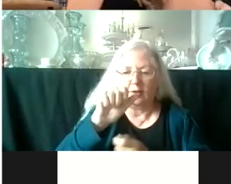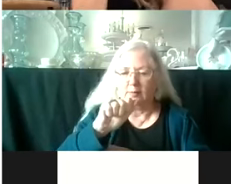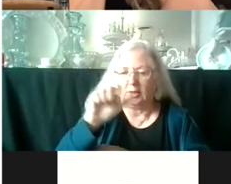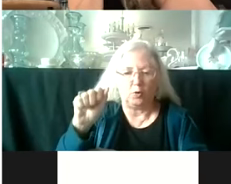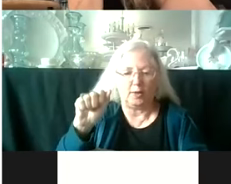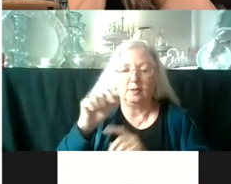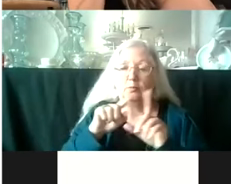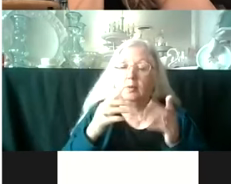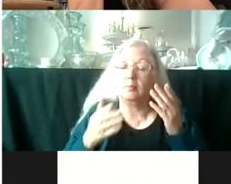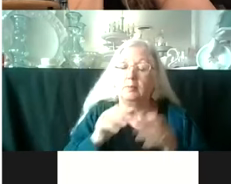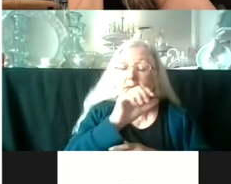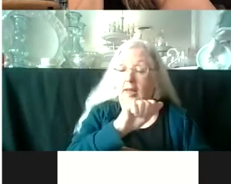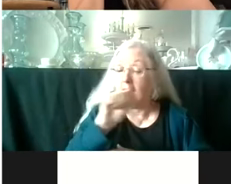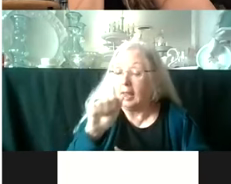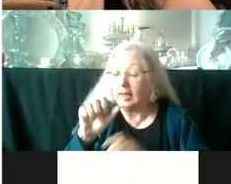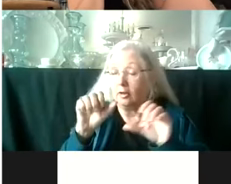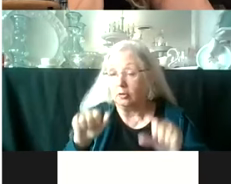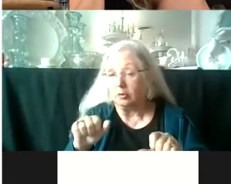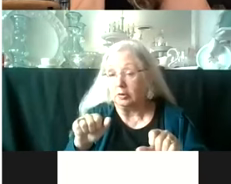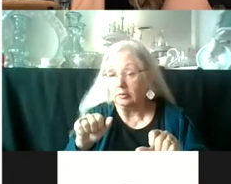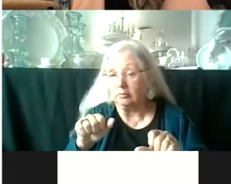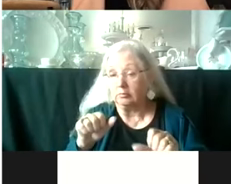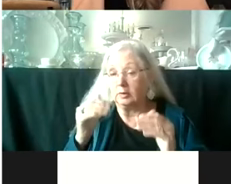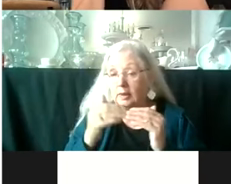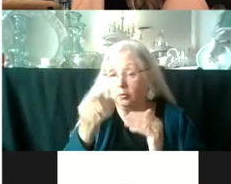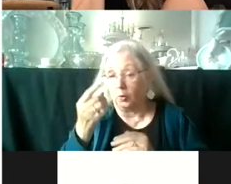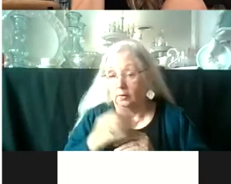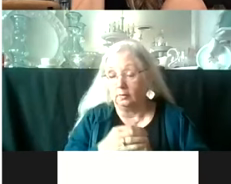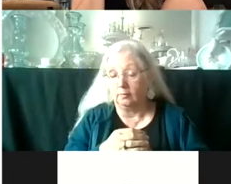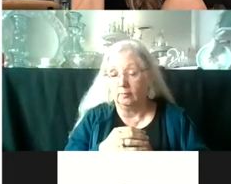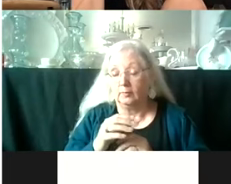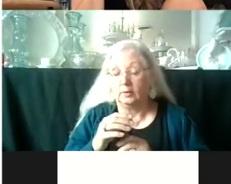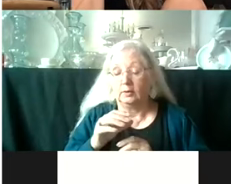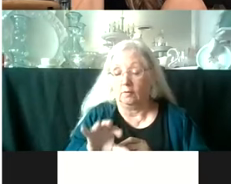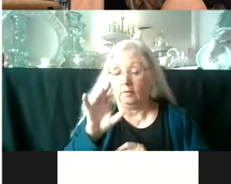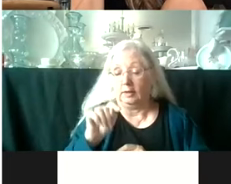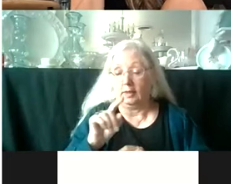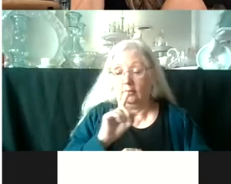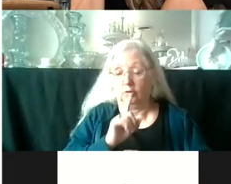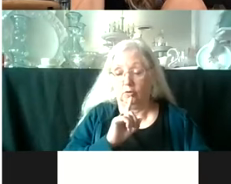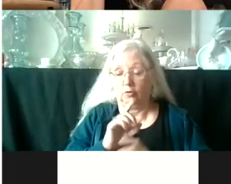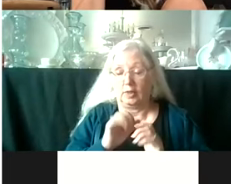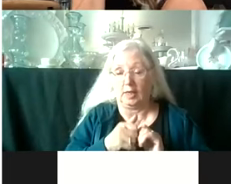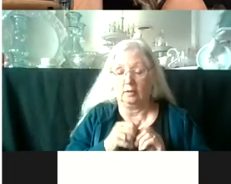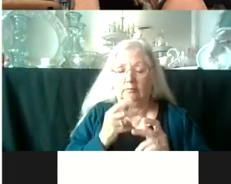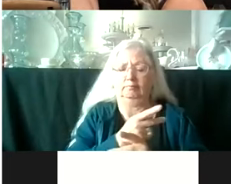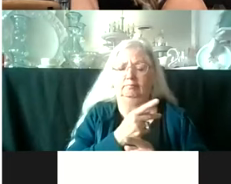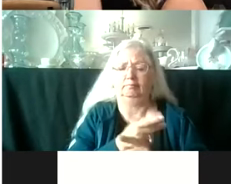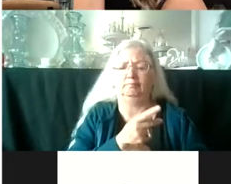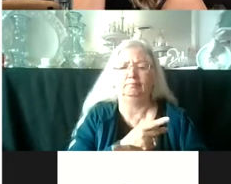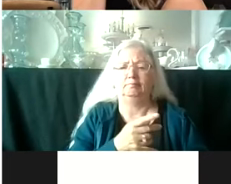but maybe AA could, right? To find out for sure, we could figure that out. It would